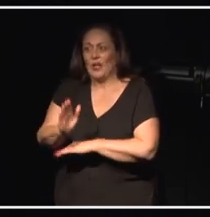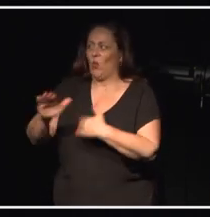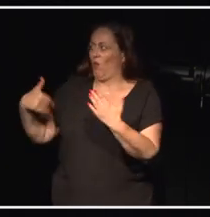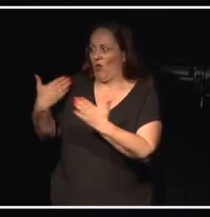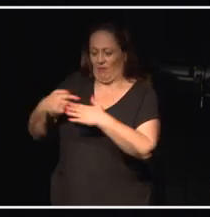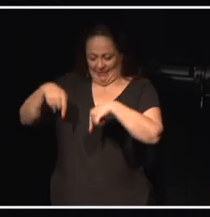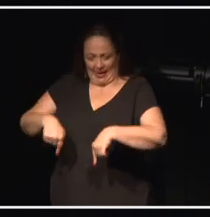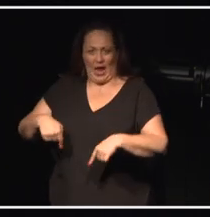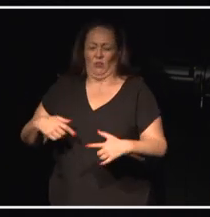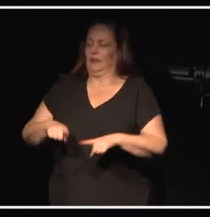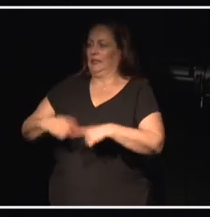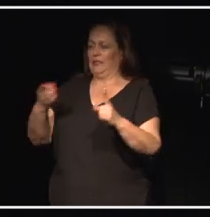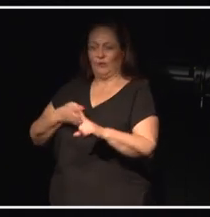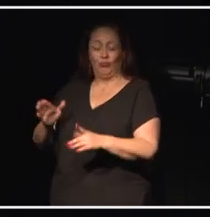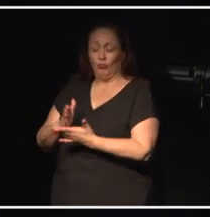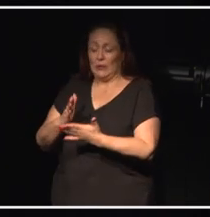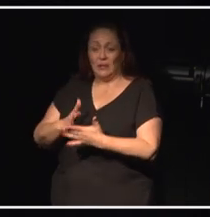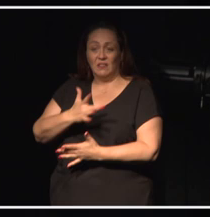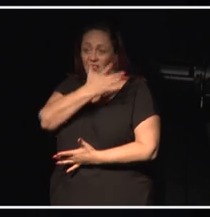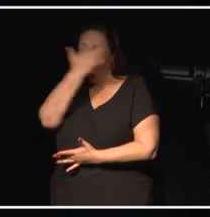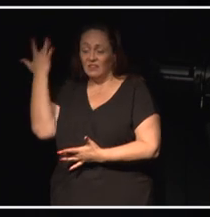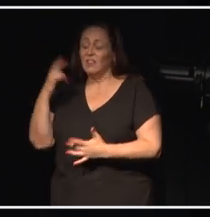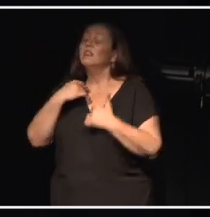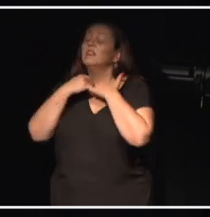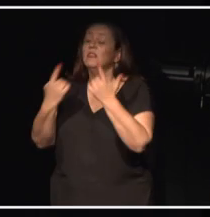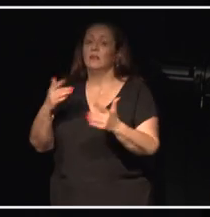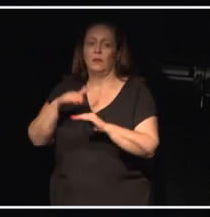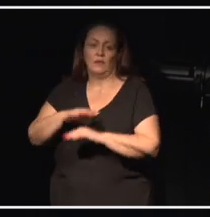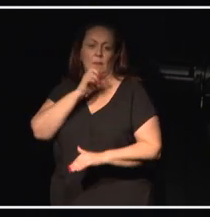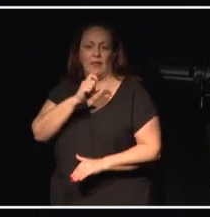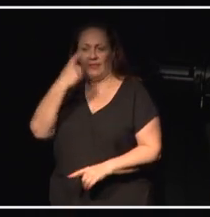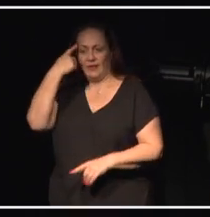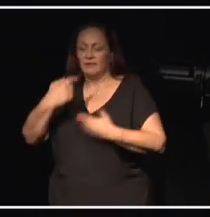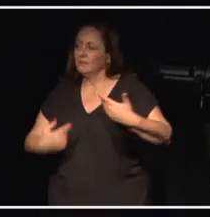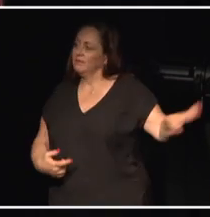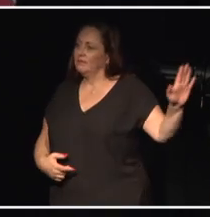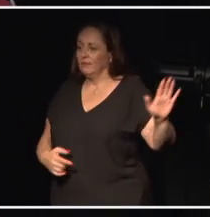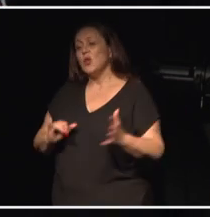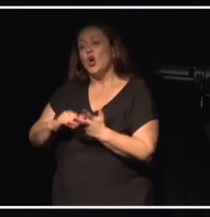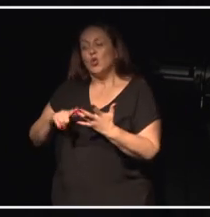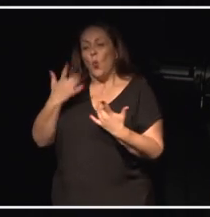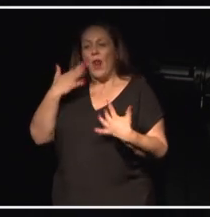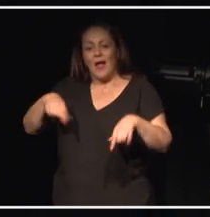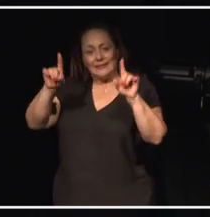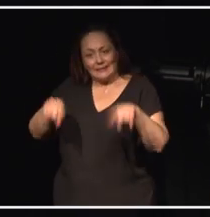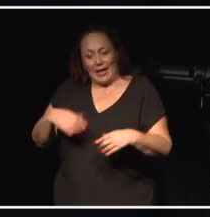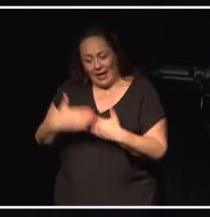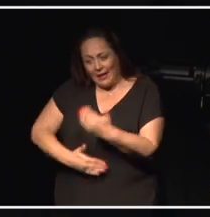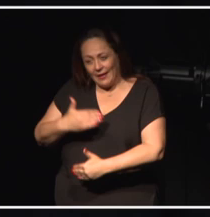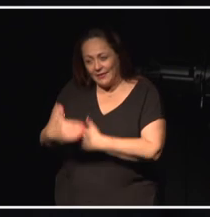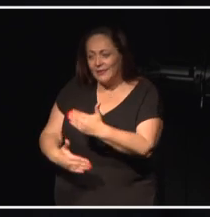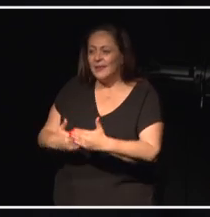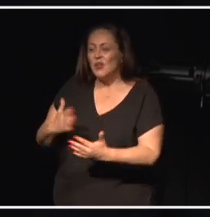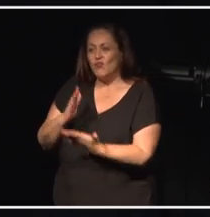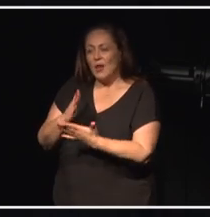which is basically with little to no regard for what men think about anything. When I began, it was very much